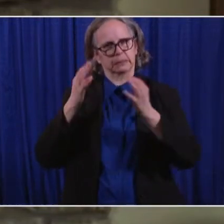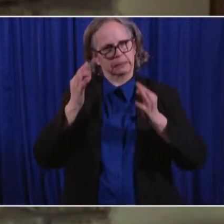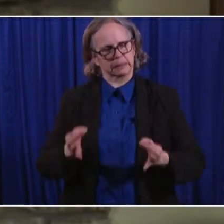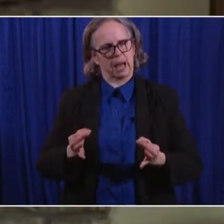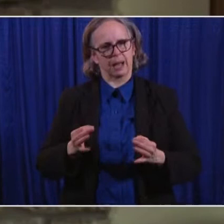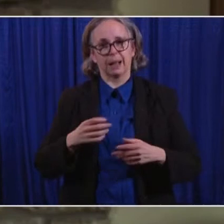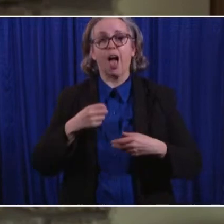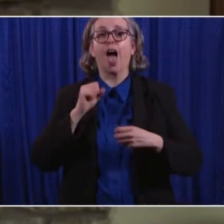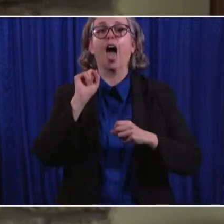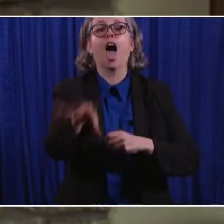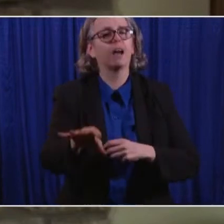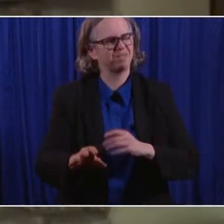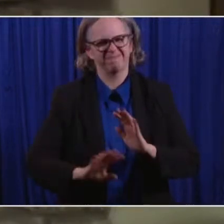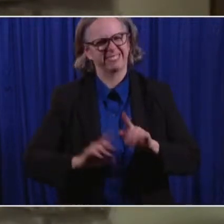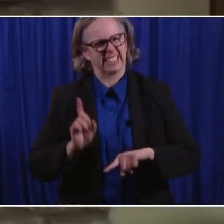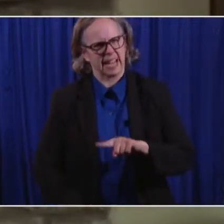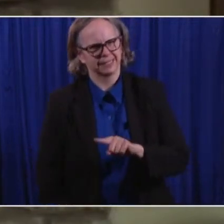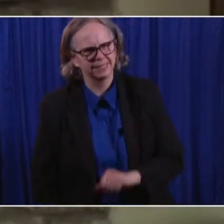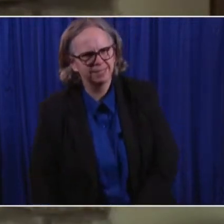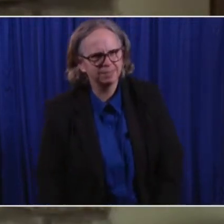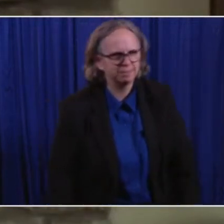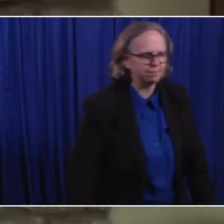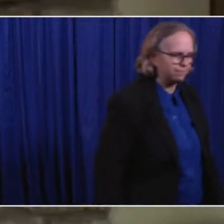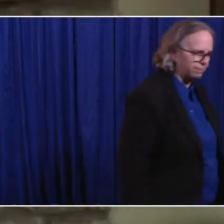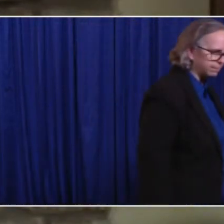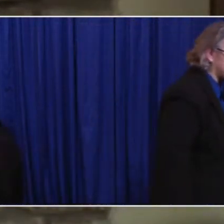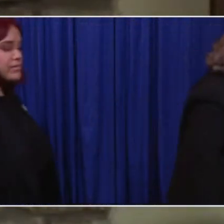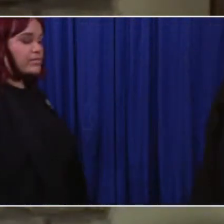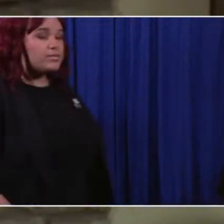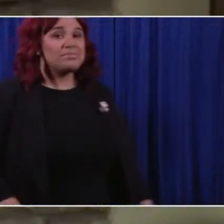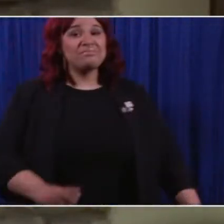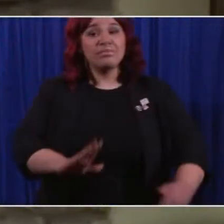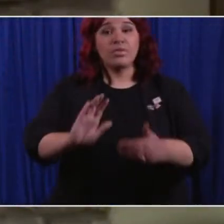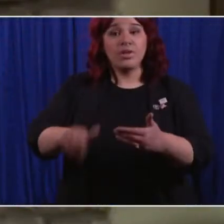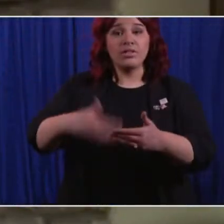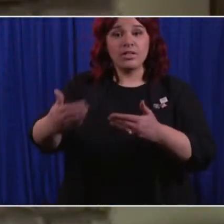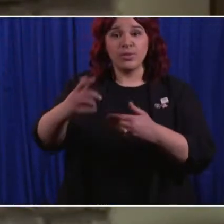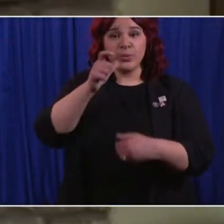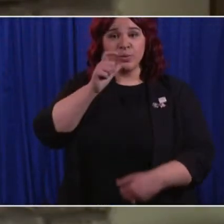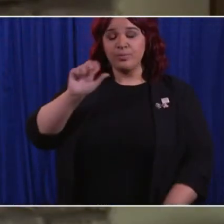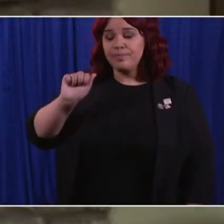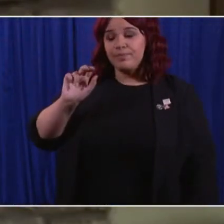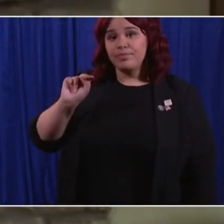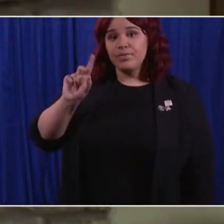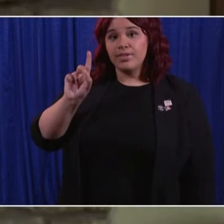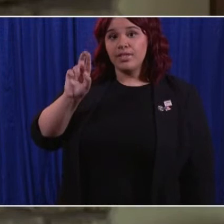Next question is from Andrew Tobias at cleveland.com. Andrew.